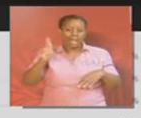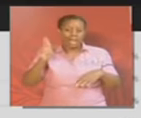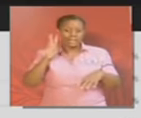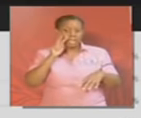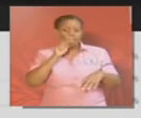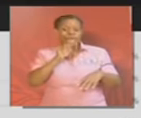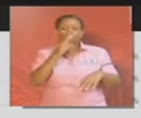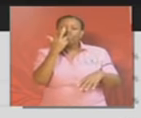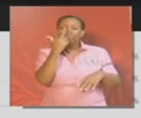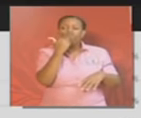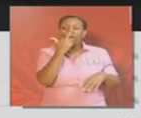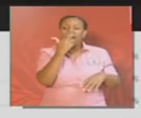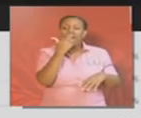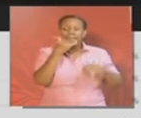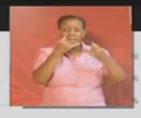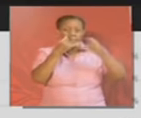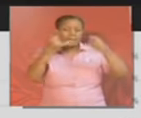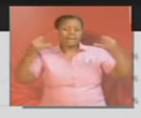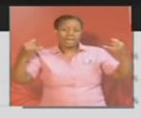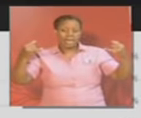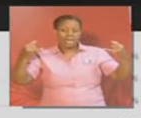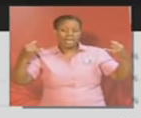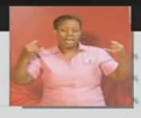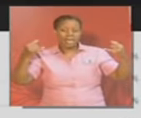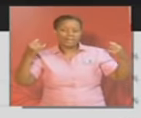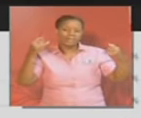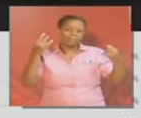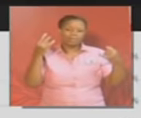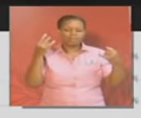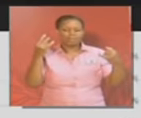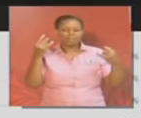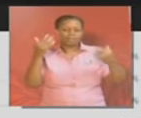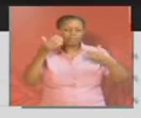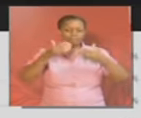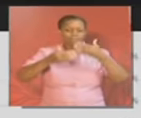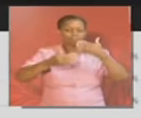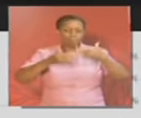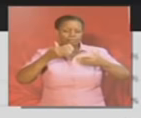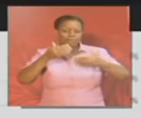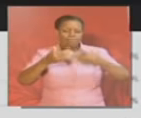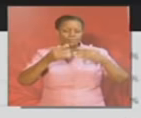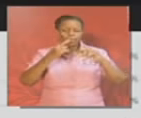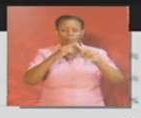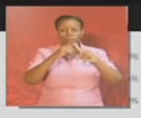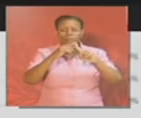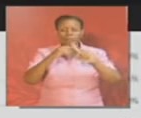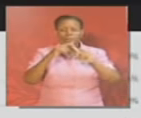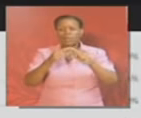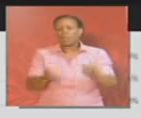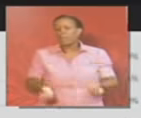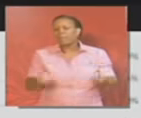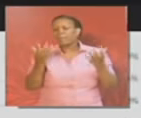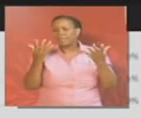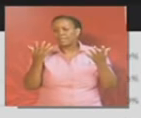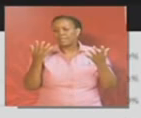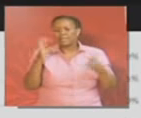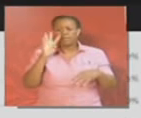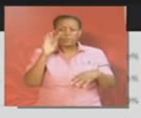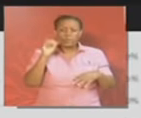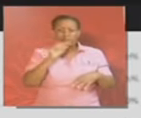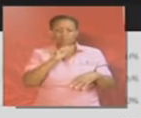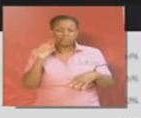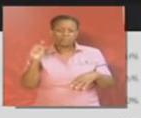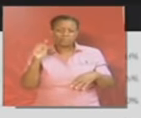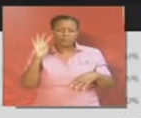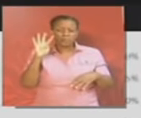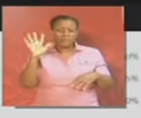of positivity where we'd have seen between 40 and 45% being positive in the peak of the epidemic